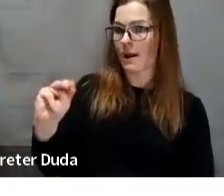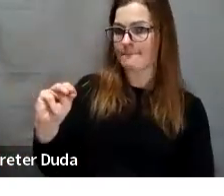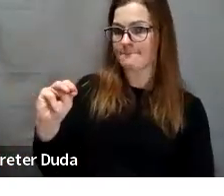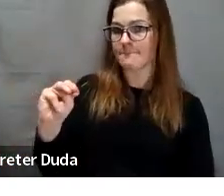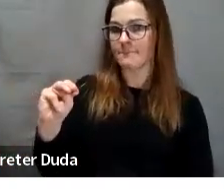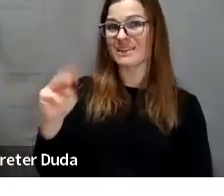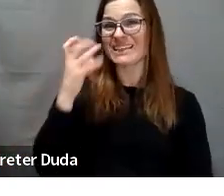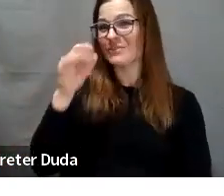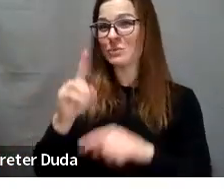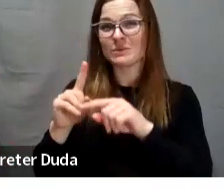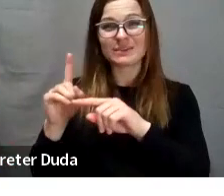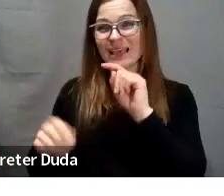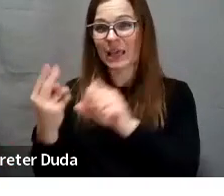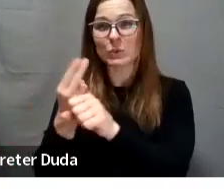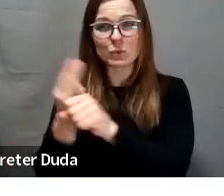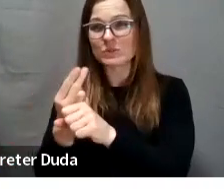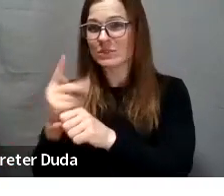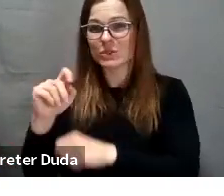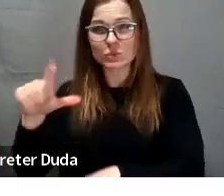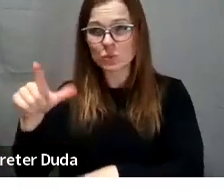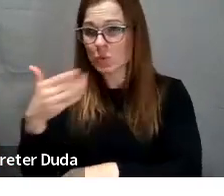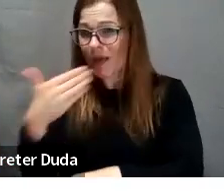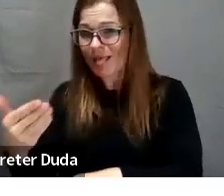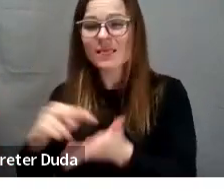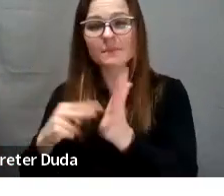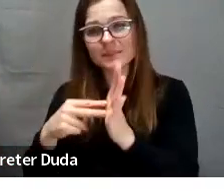muscles in your forearm. They also have long handled